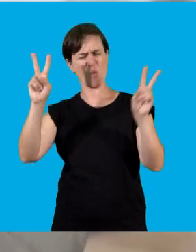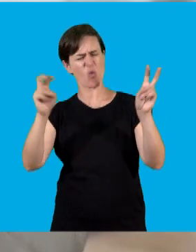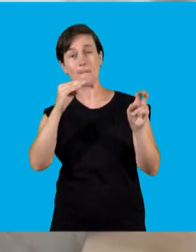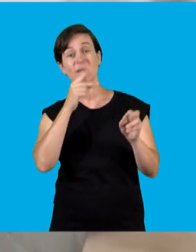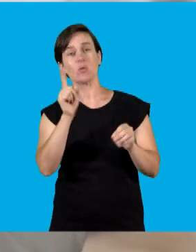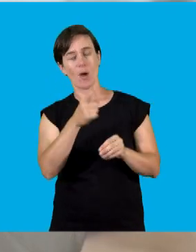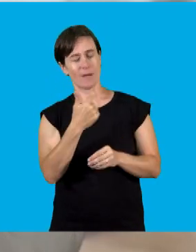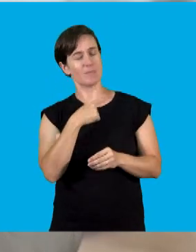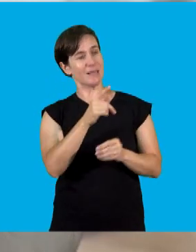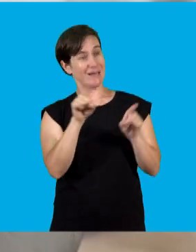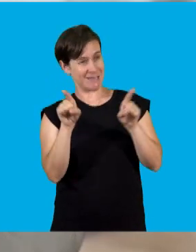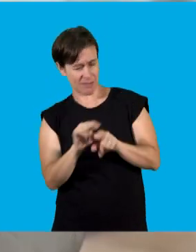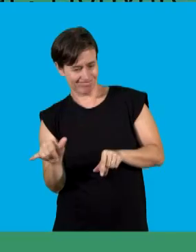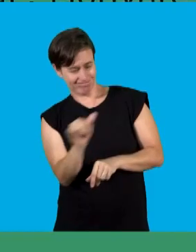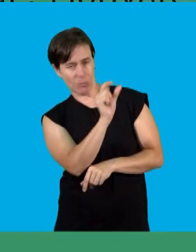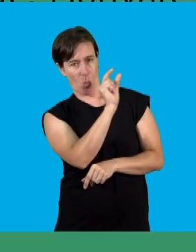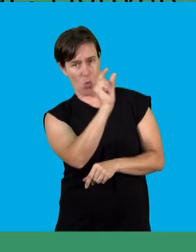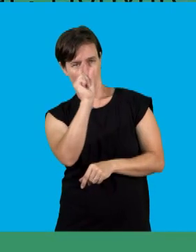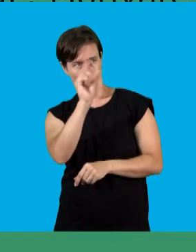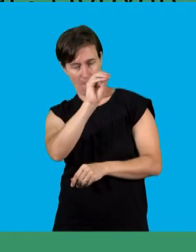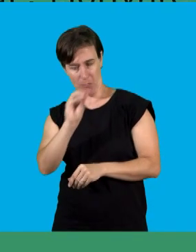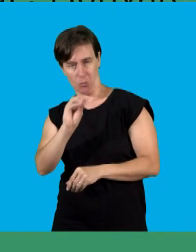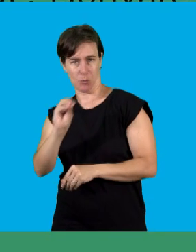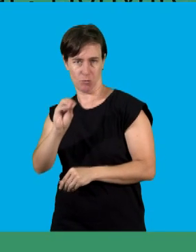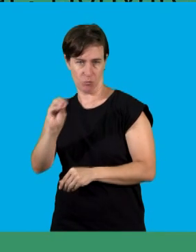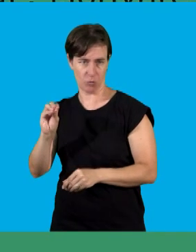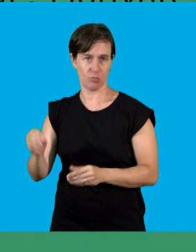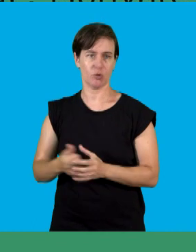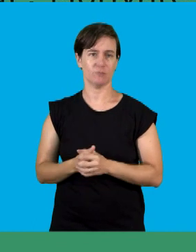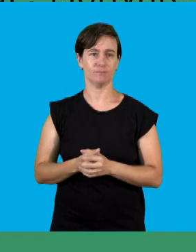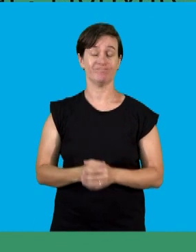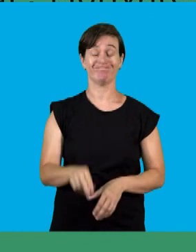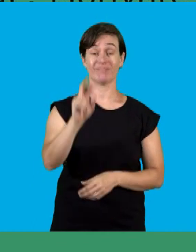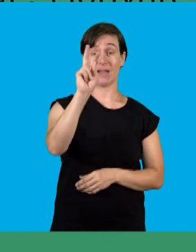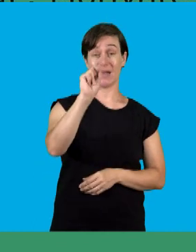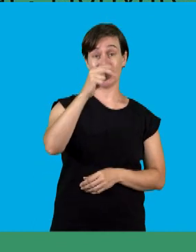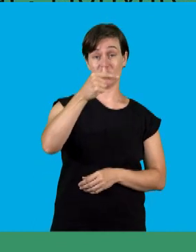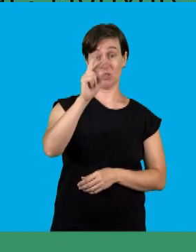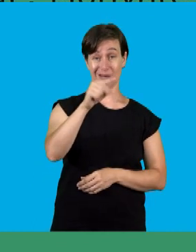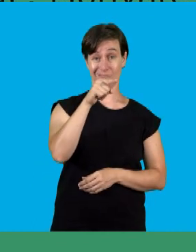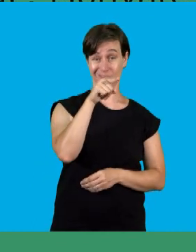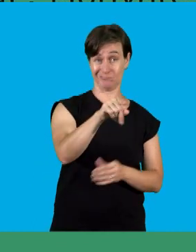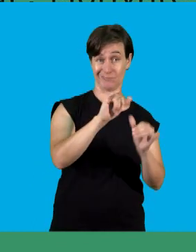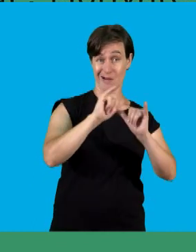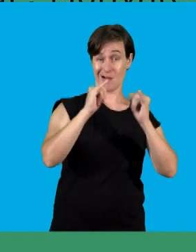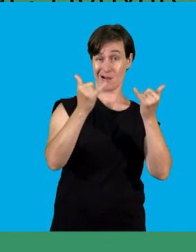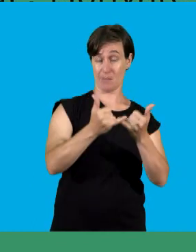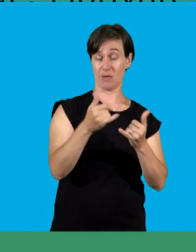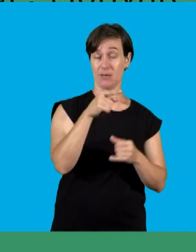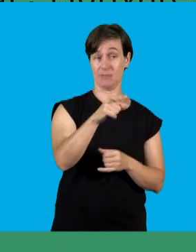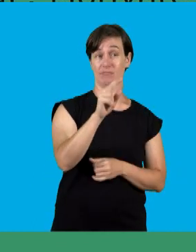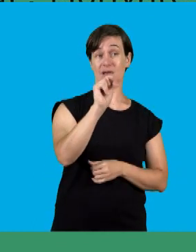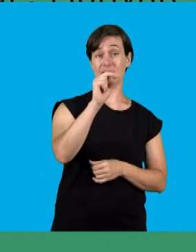scenario, directly from the scenario. All right, let's read our scenario. It says NGN Limited, which is NL.